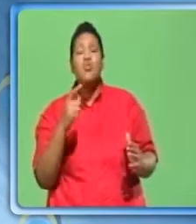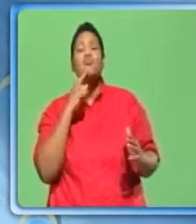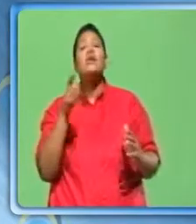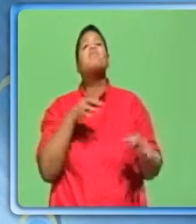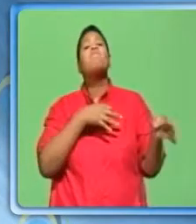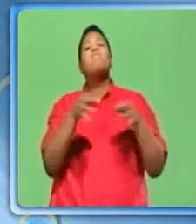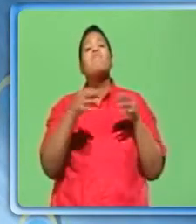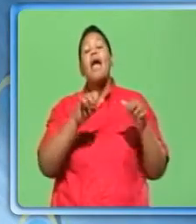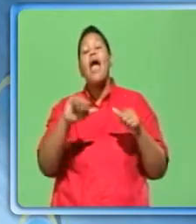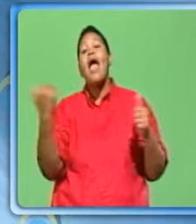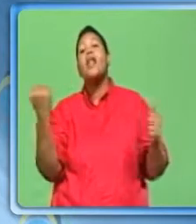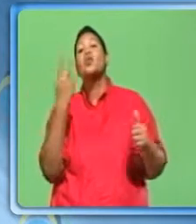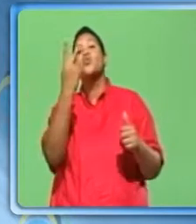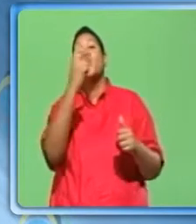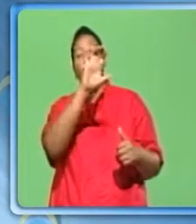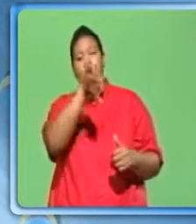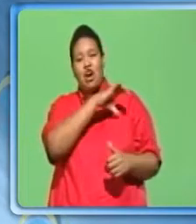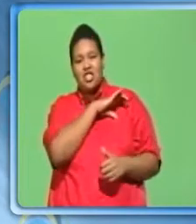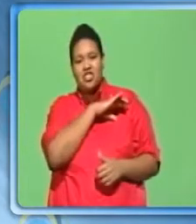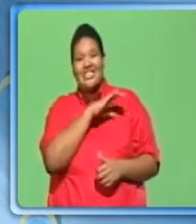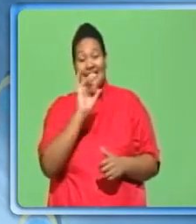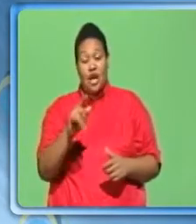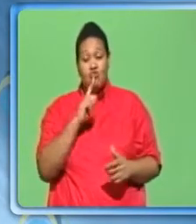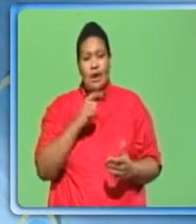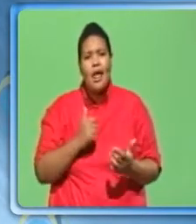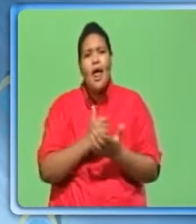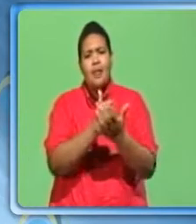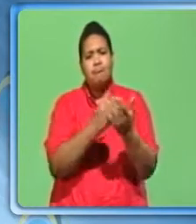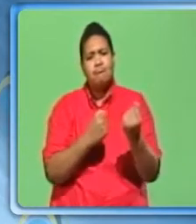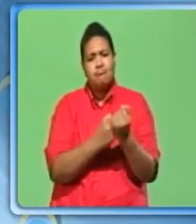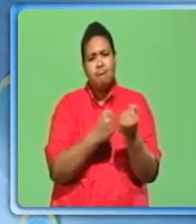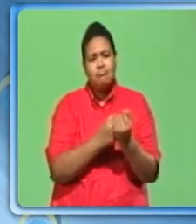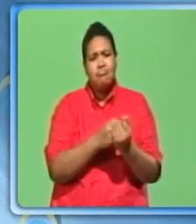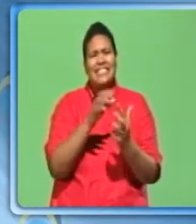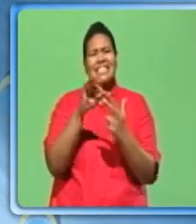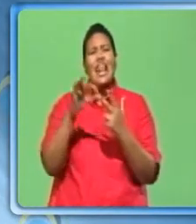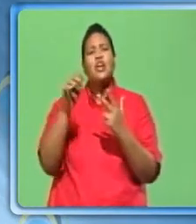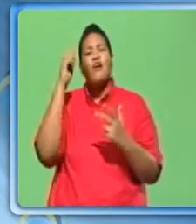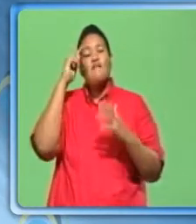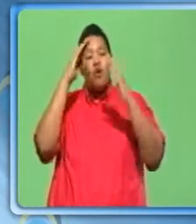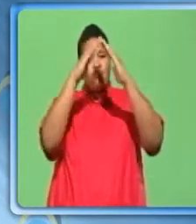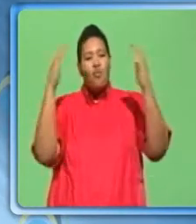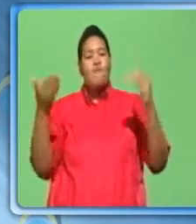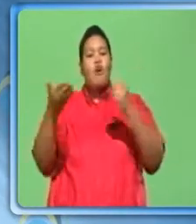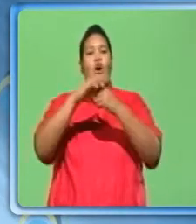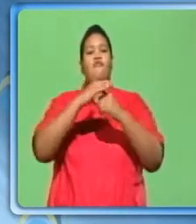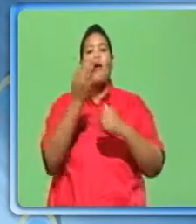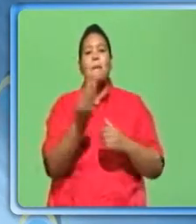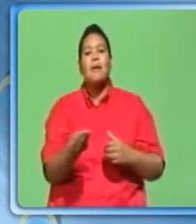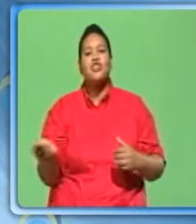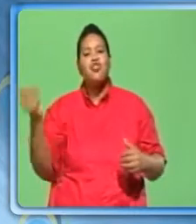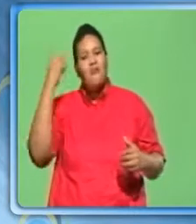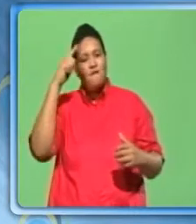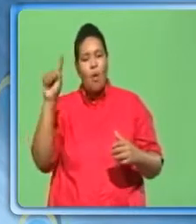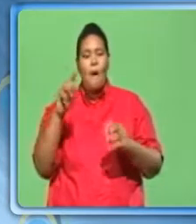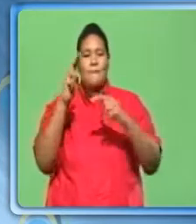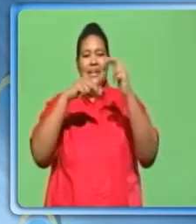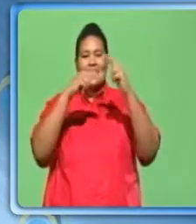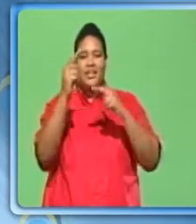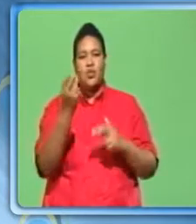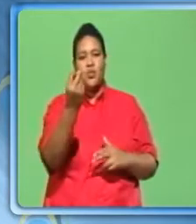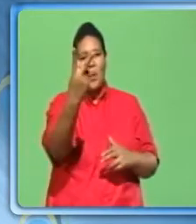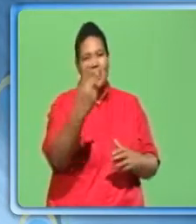Outline any 2 characteristics that help in the selection of roof covering material for a building.